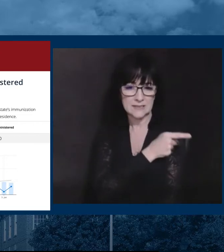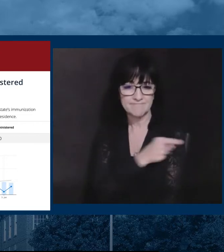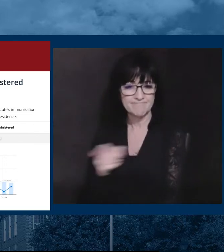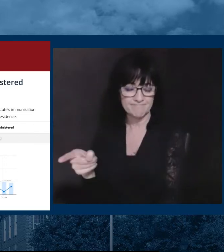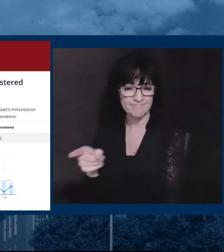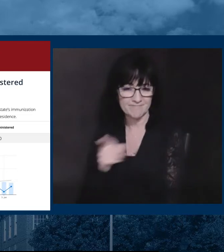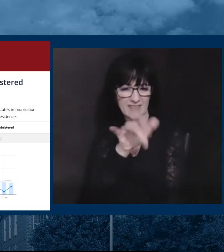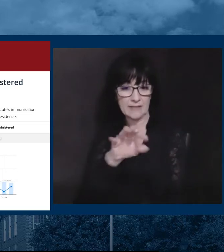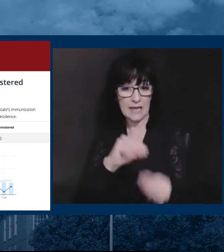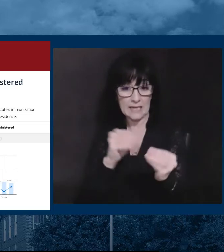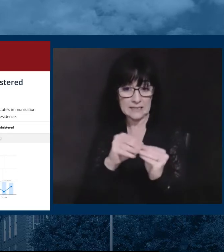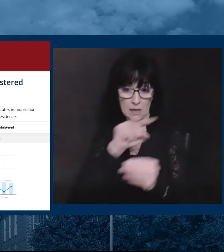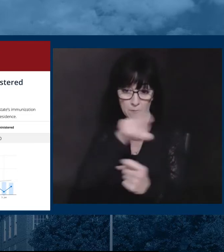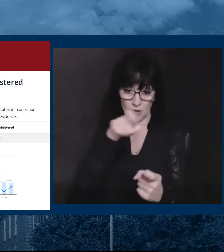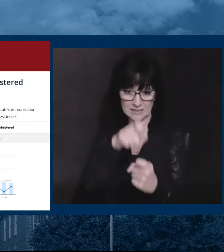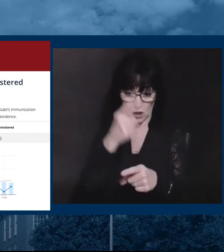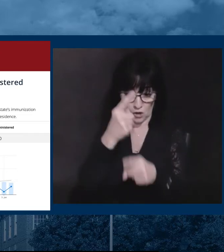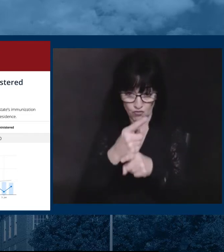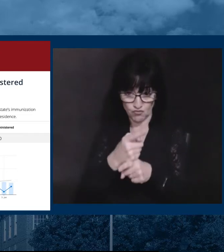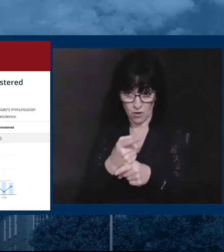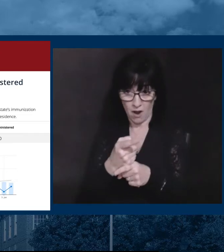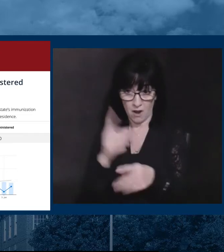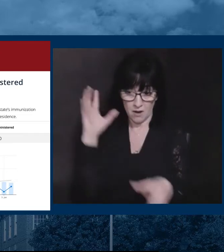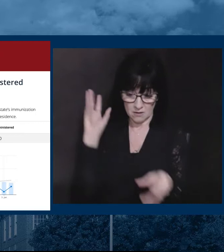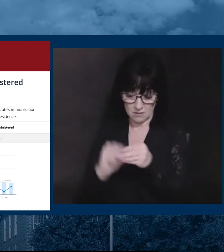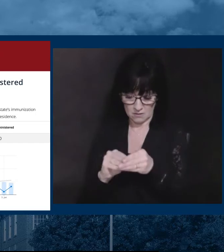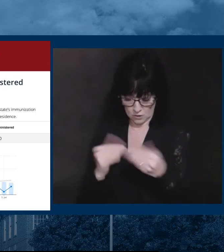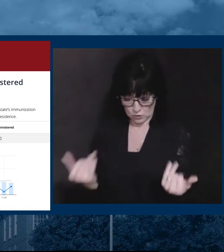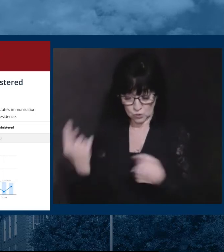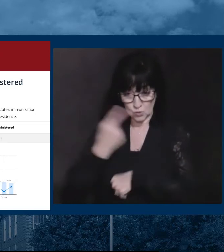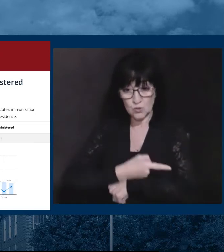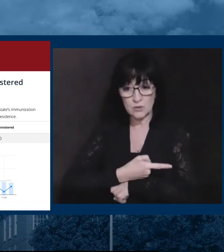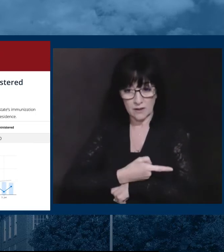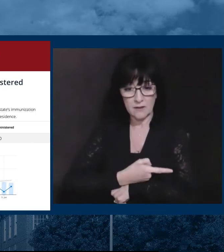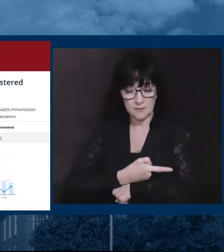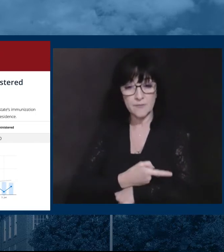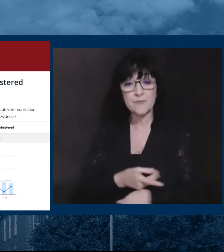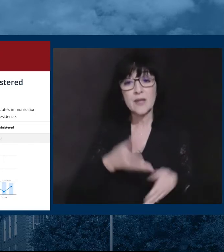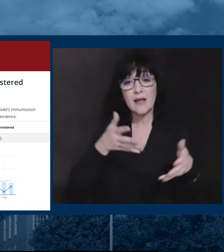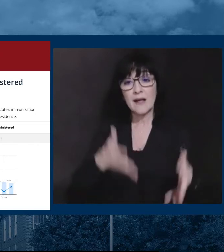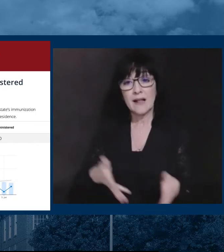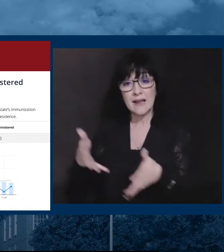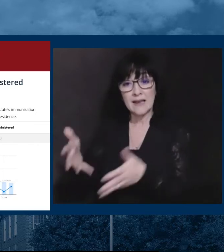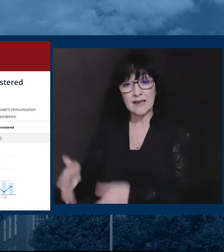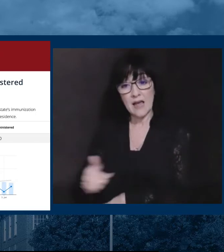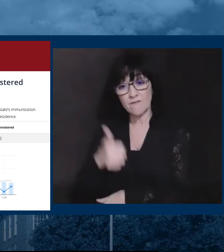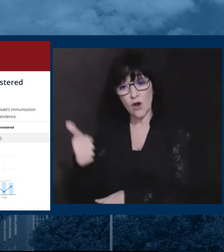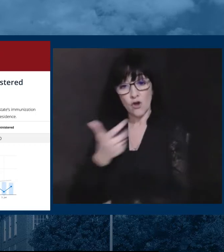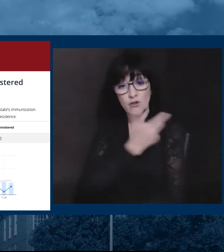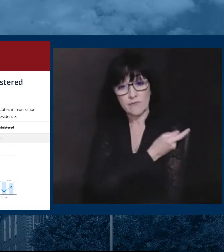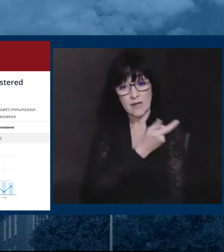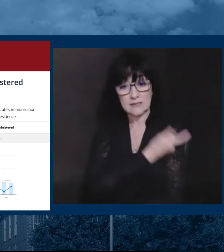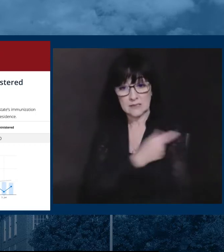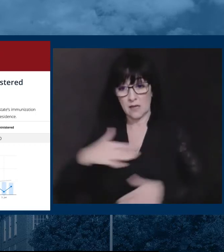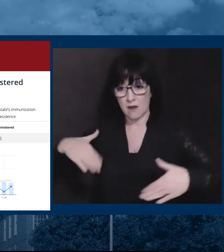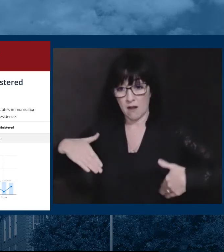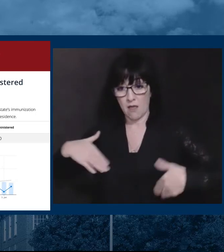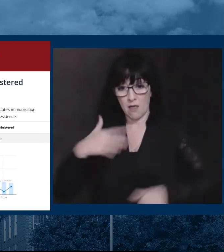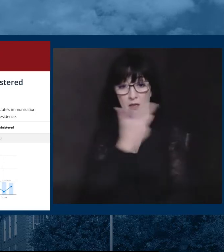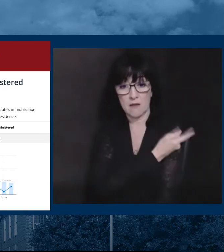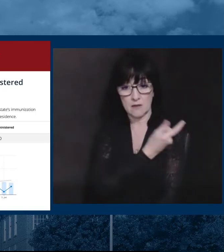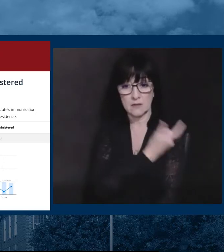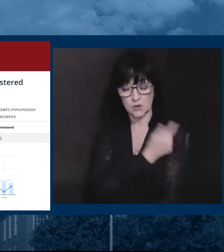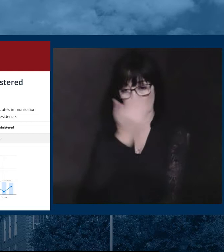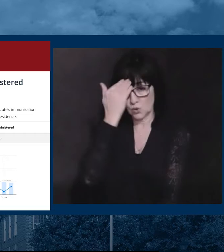see here. Of the remaining doses that have not been administered, we know that over 10,000 of